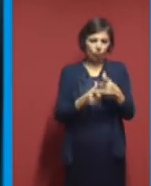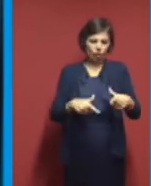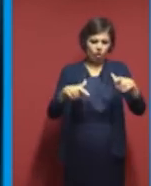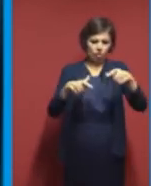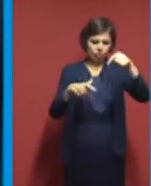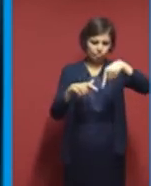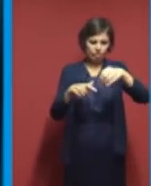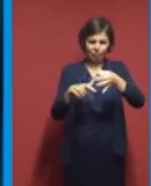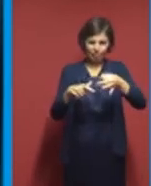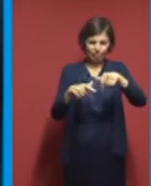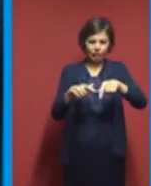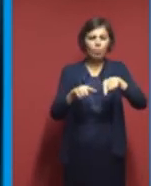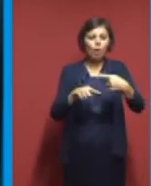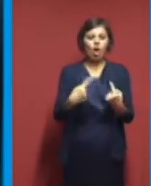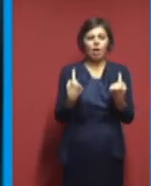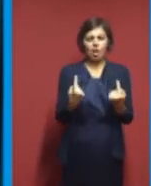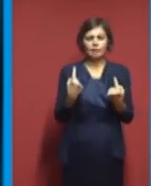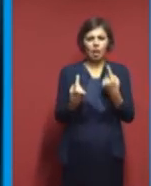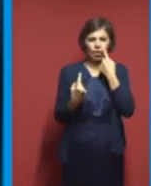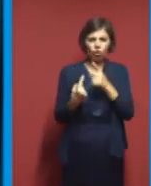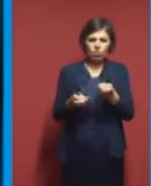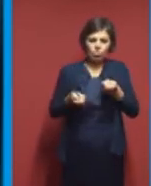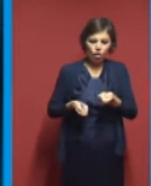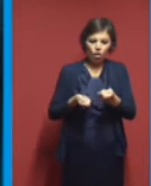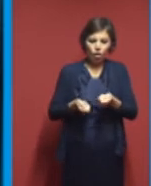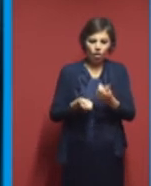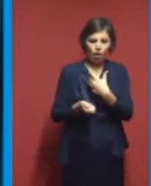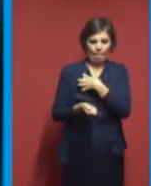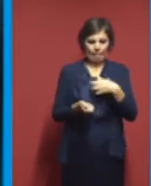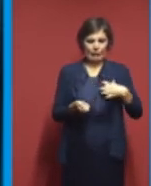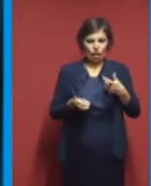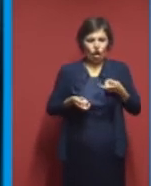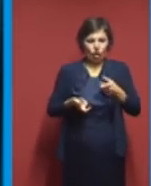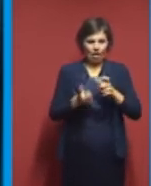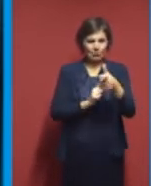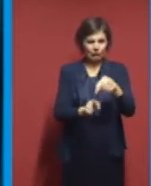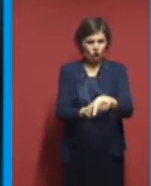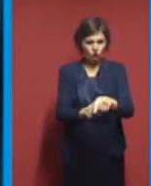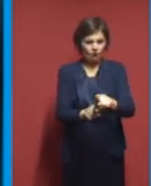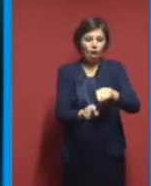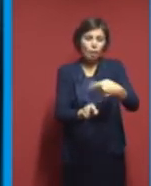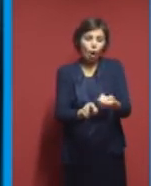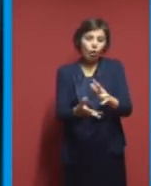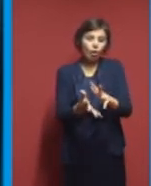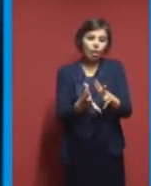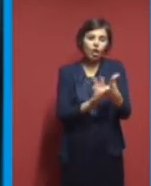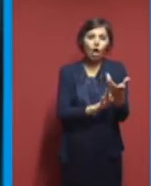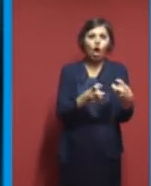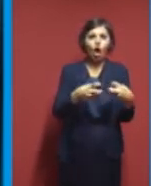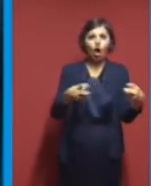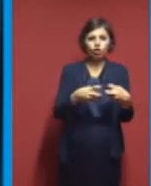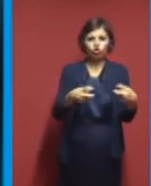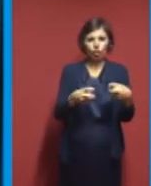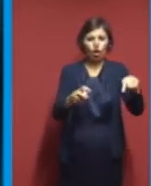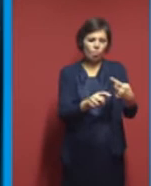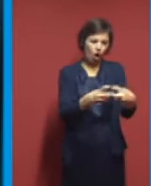bone based on the patient's CT scan, so we can get the perfect shape using software to map out their skull, and we also use